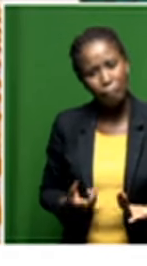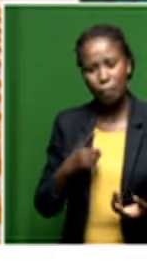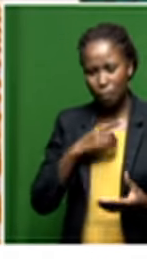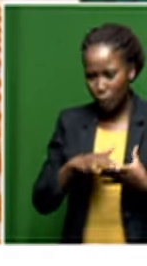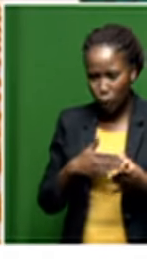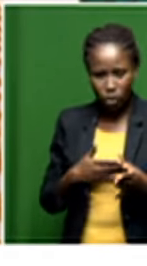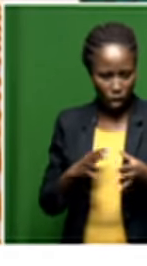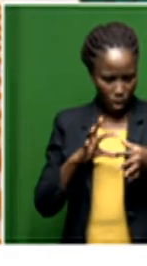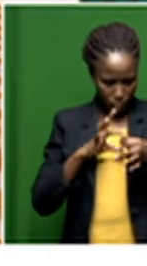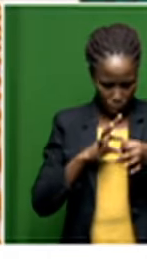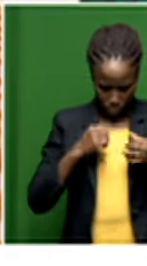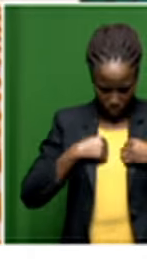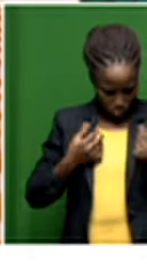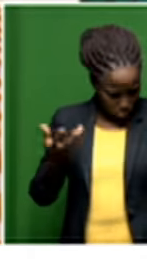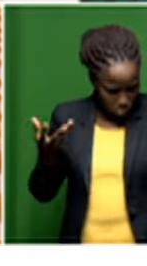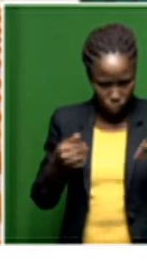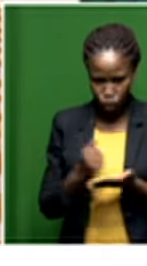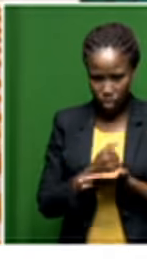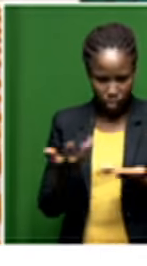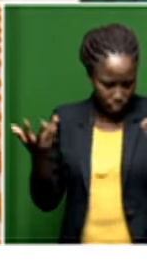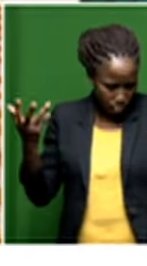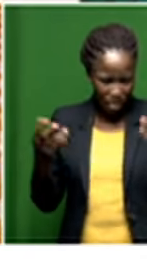to register, and where does that leave them?